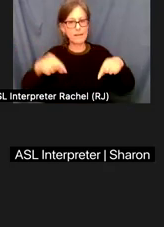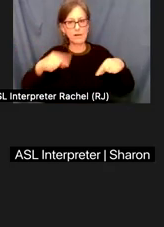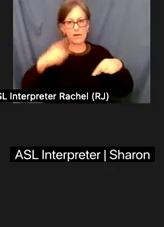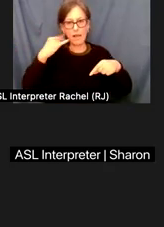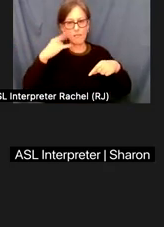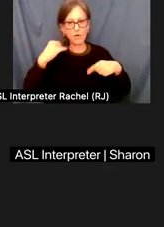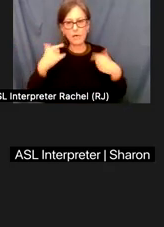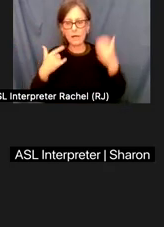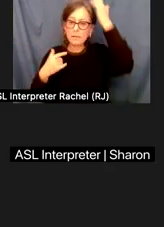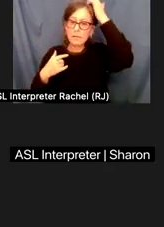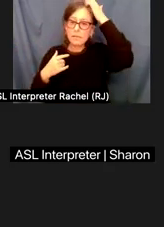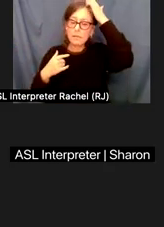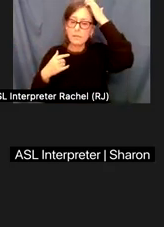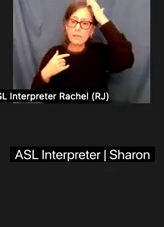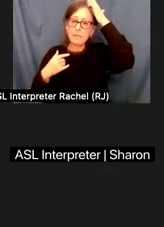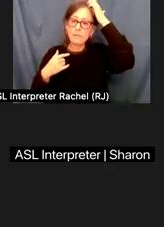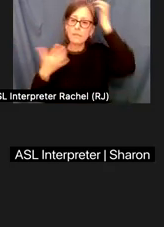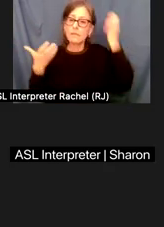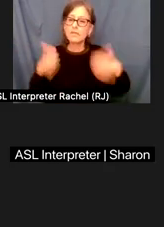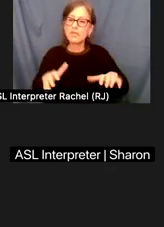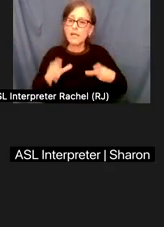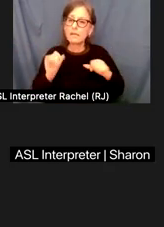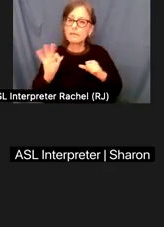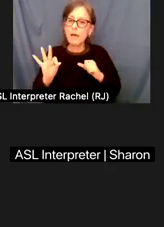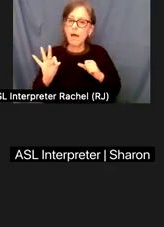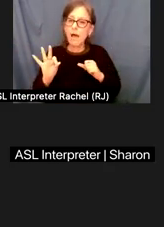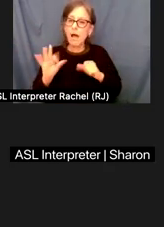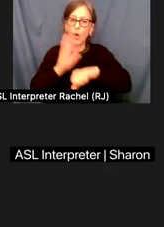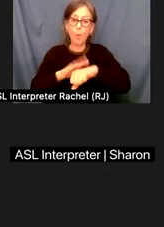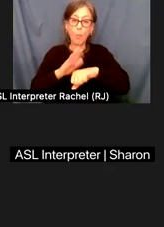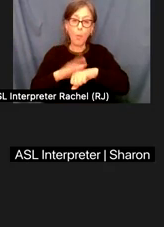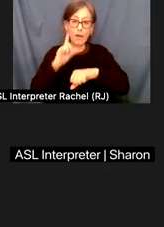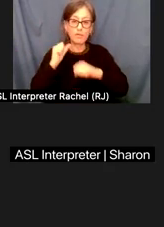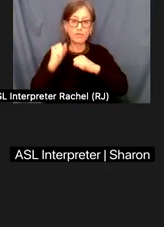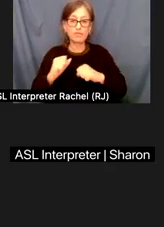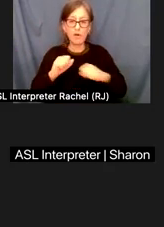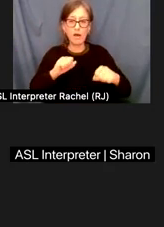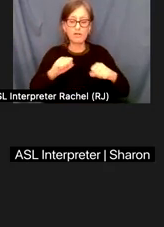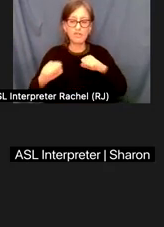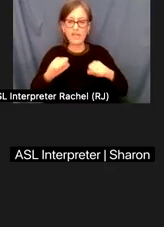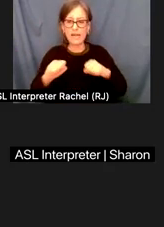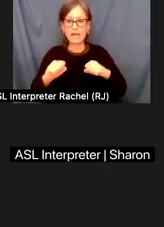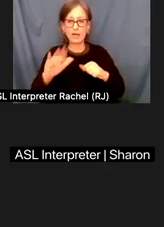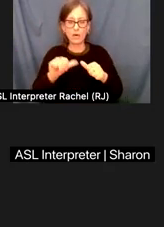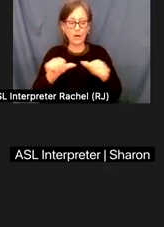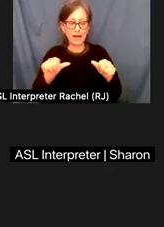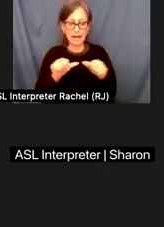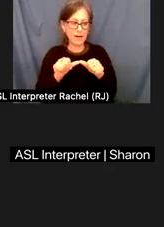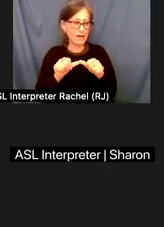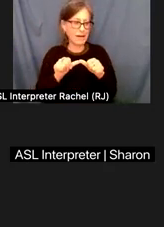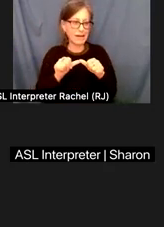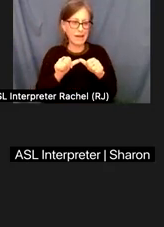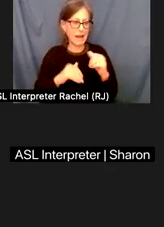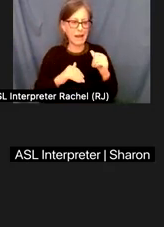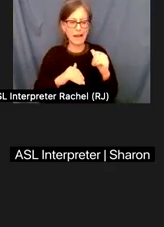The likelihood of getting a warning for strong shaking in your area of more than